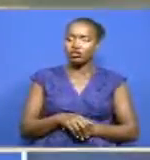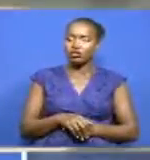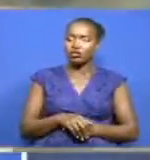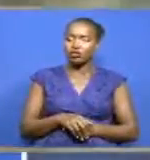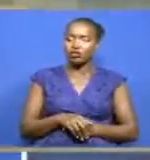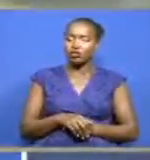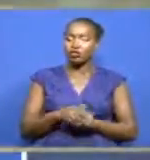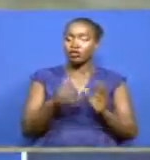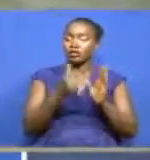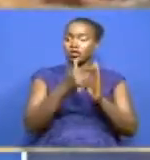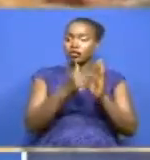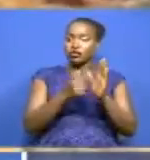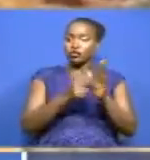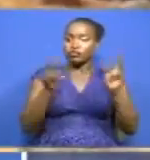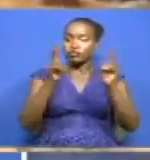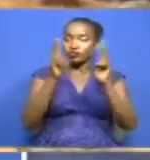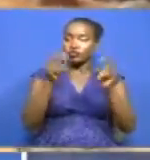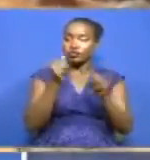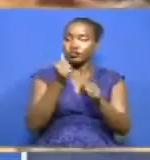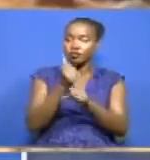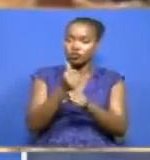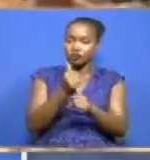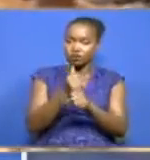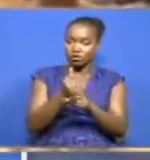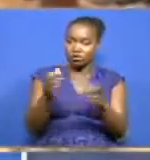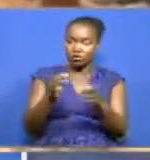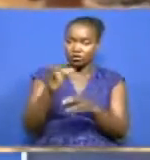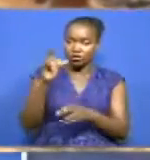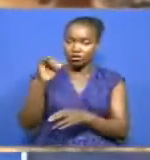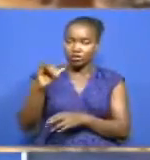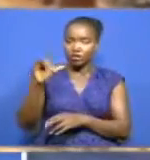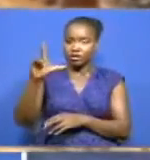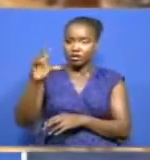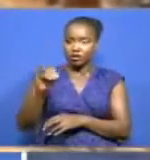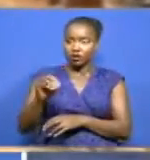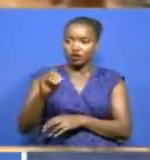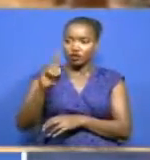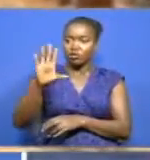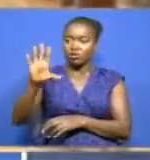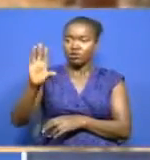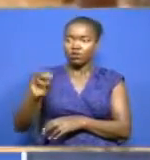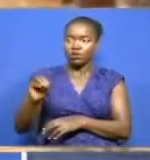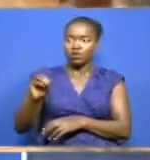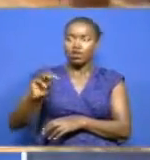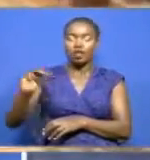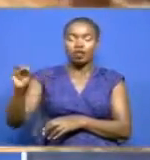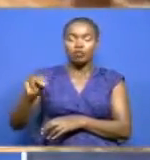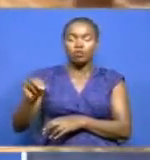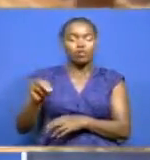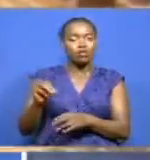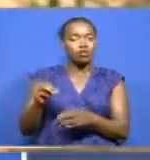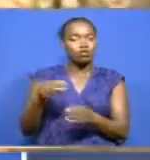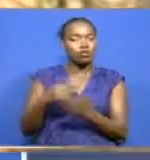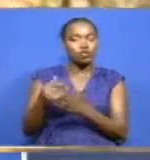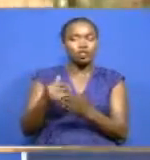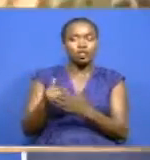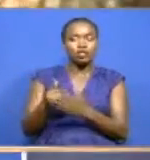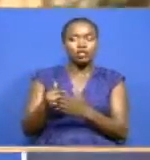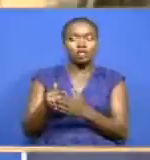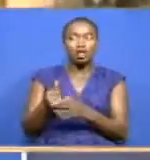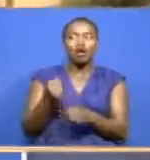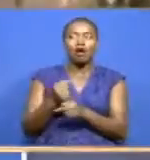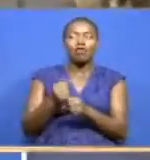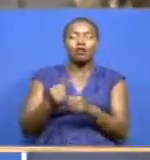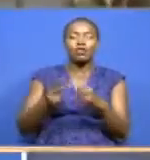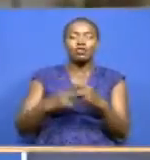According to data from the International Labour Organization, 150 million children are exploited for labour globally, 72 million